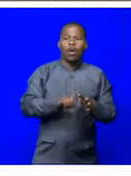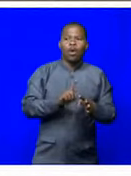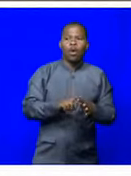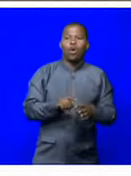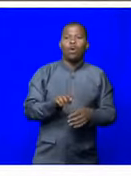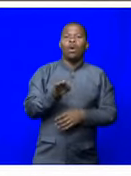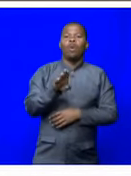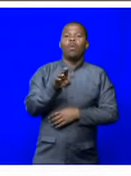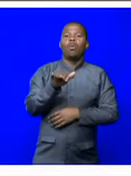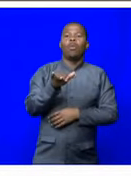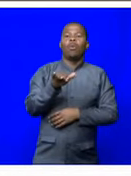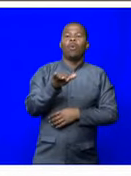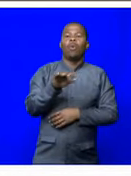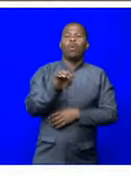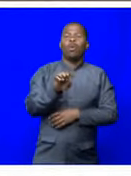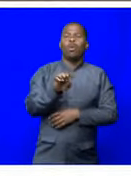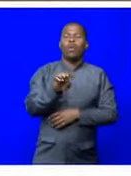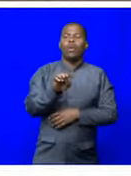babe two point